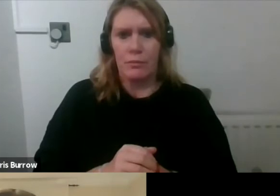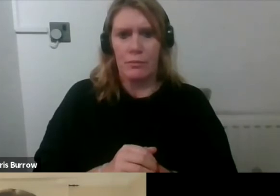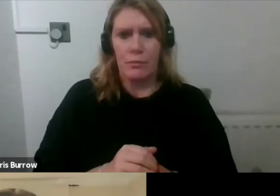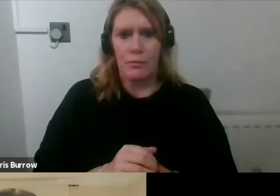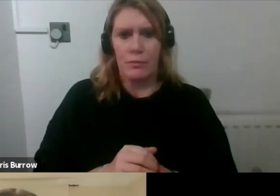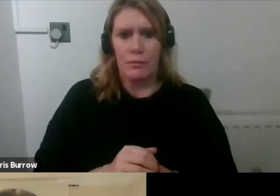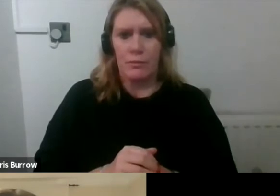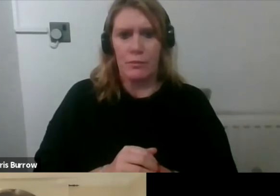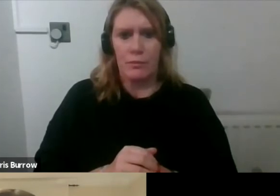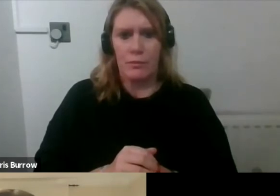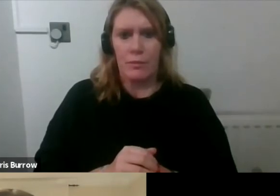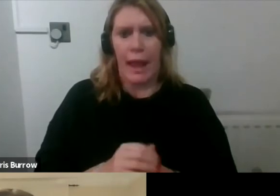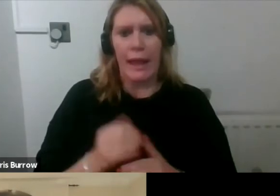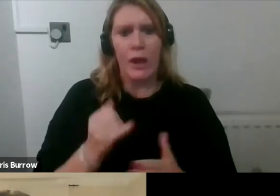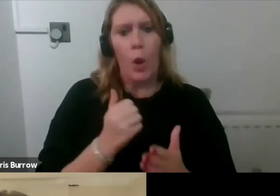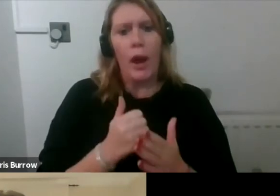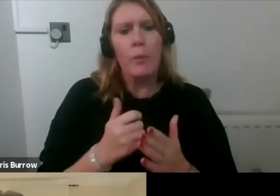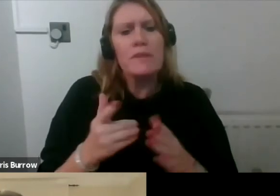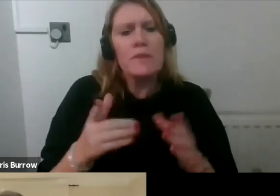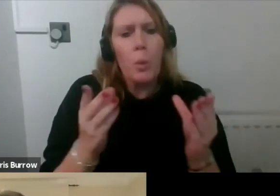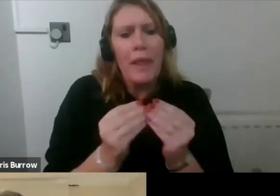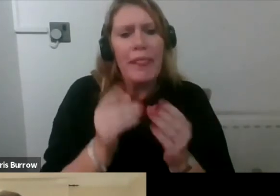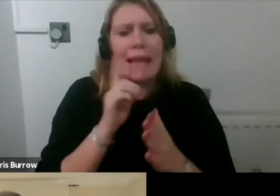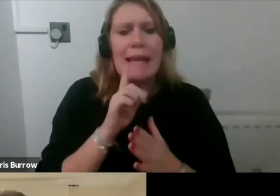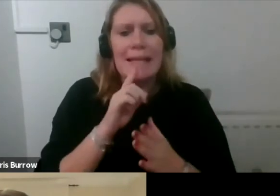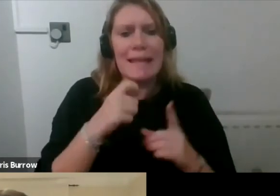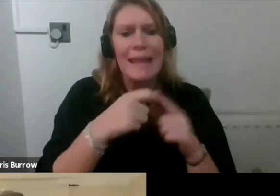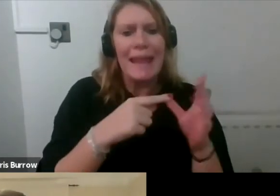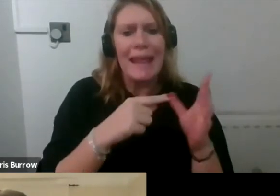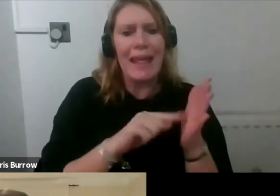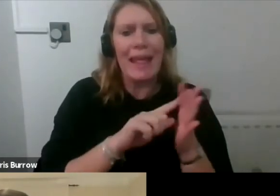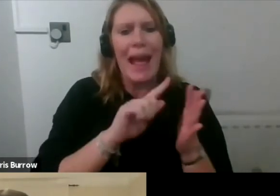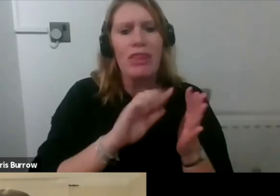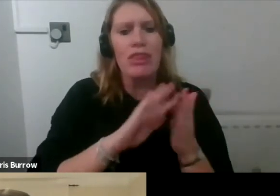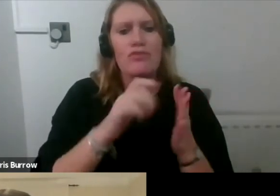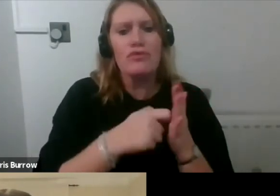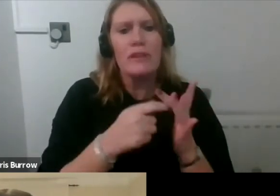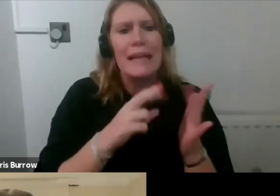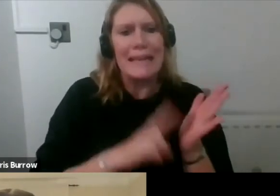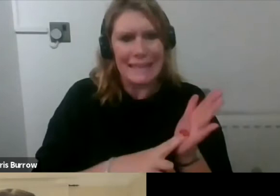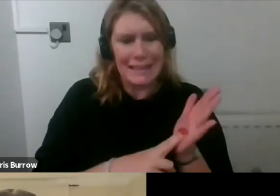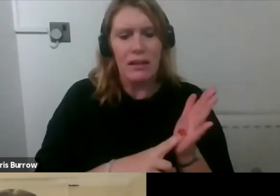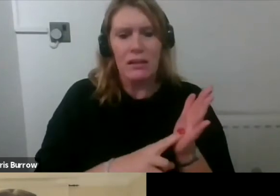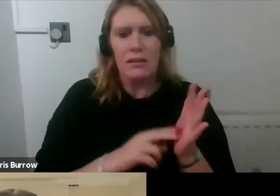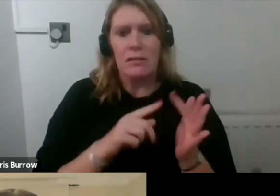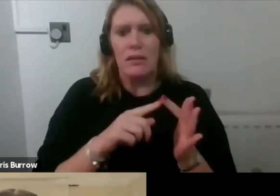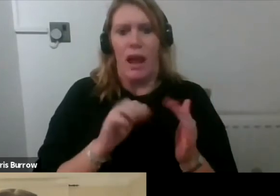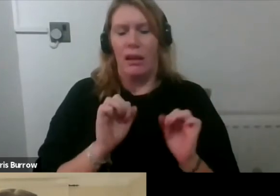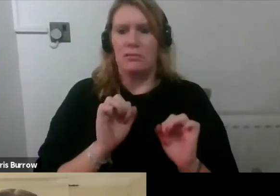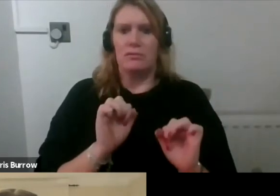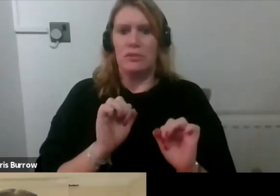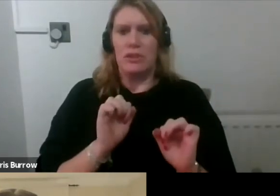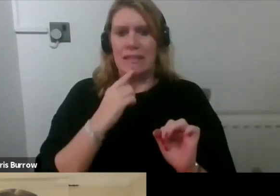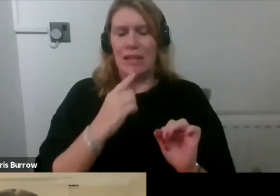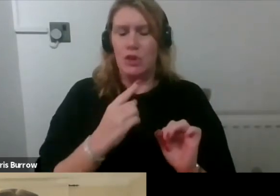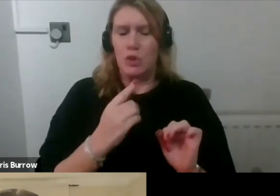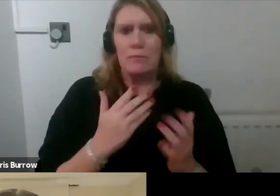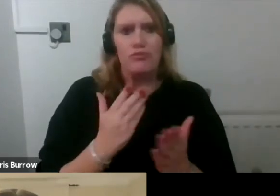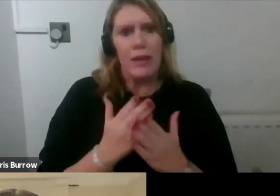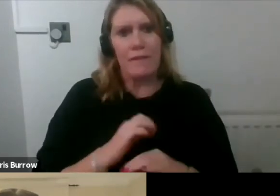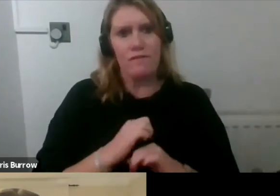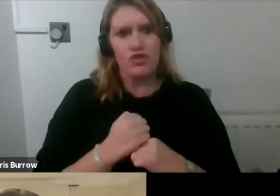with underlying health conditions," and the editor of the film had to ended up editing remotely with Catherine because